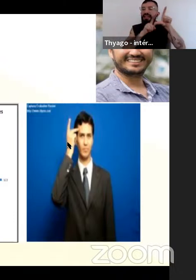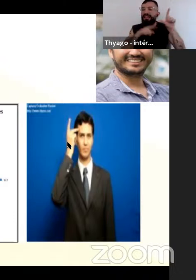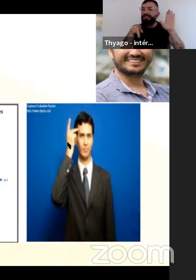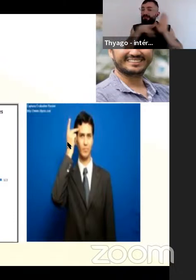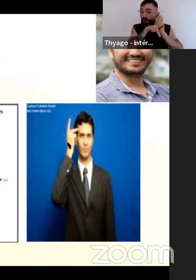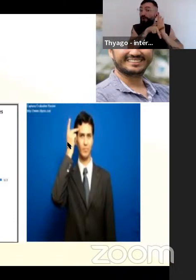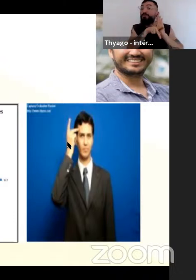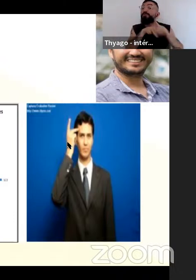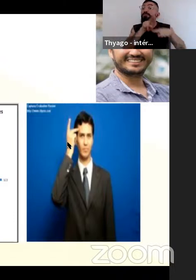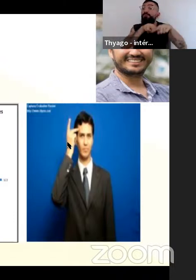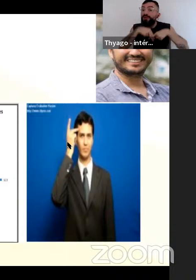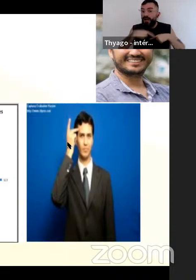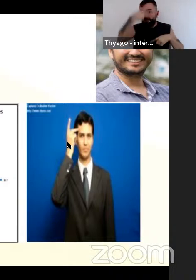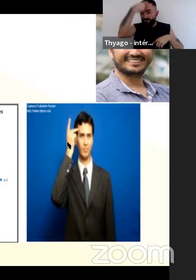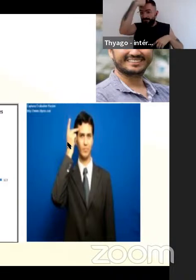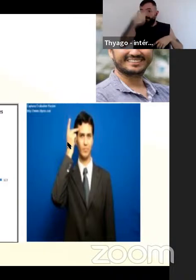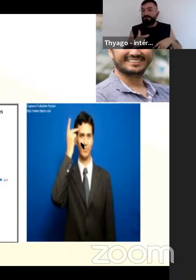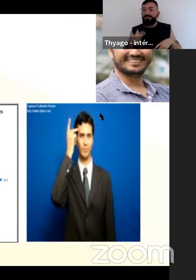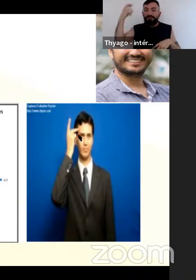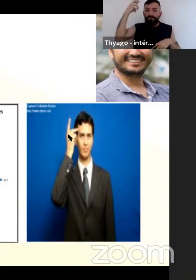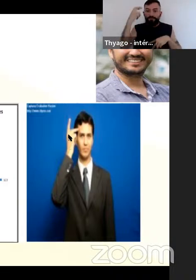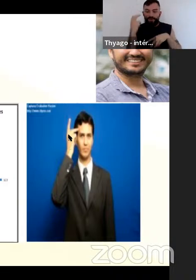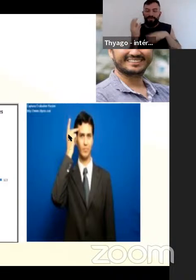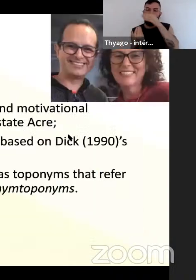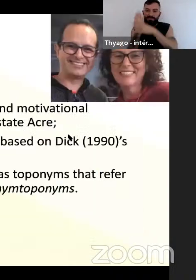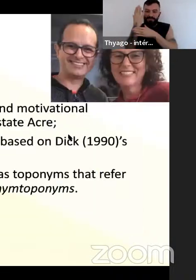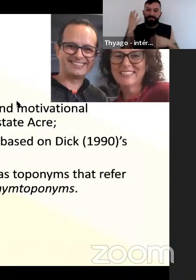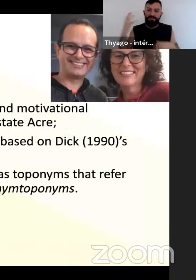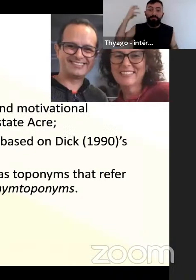by Portuguese.